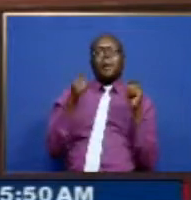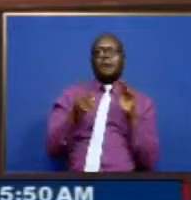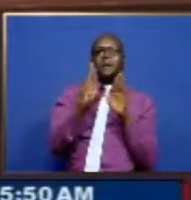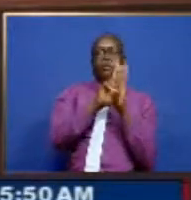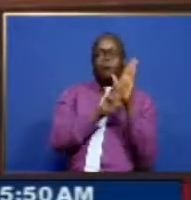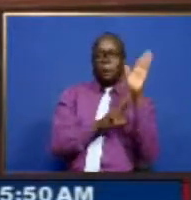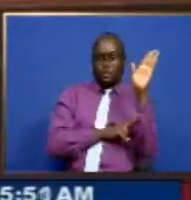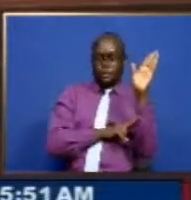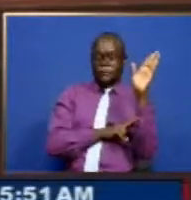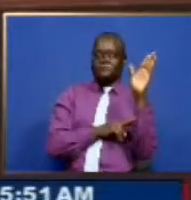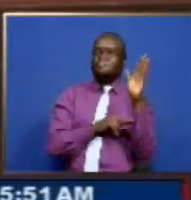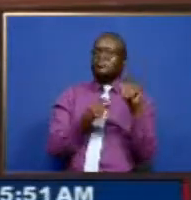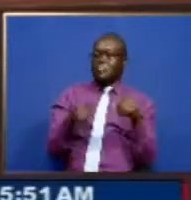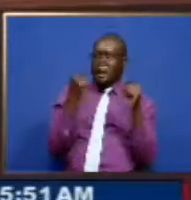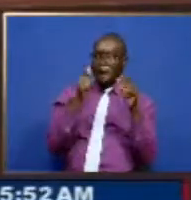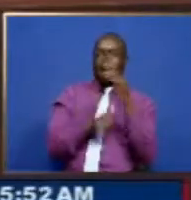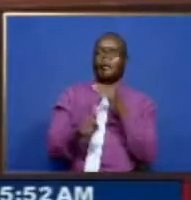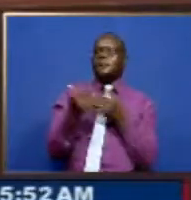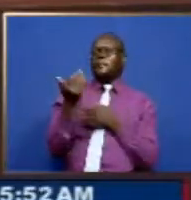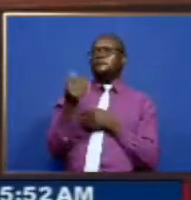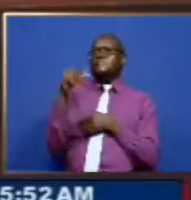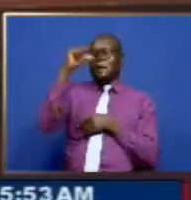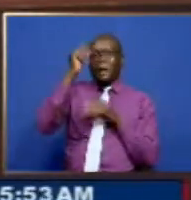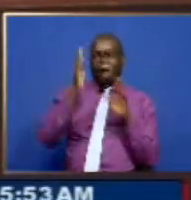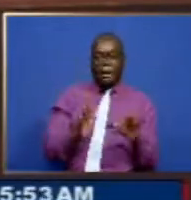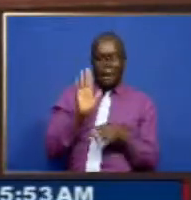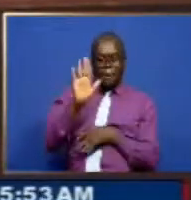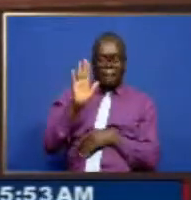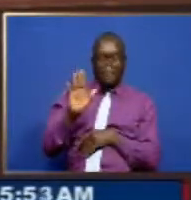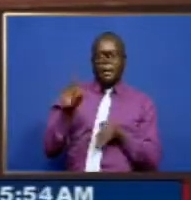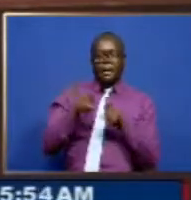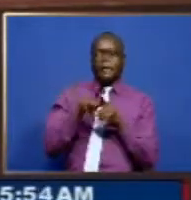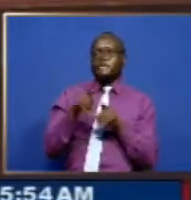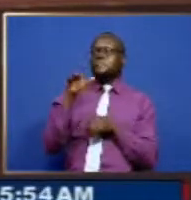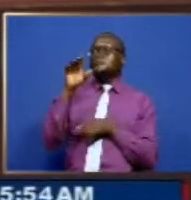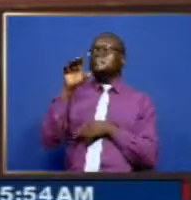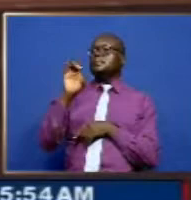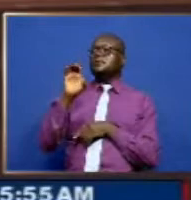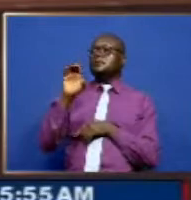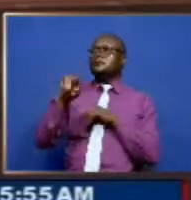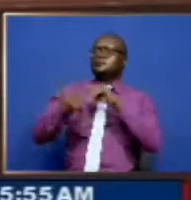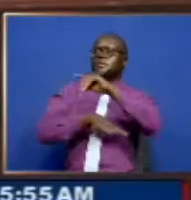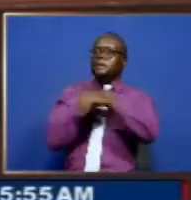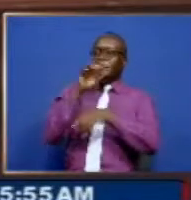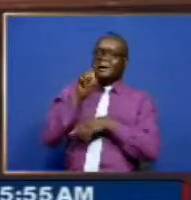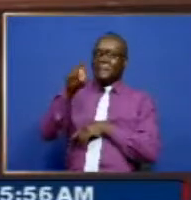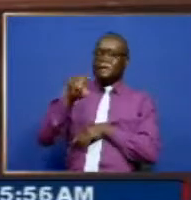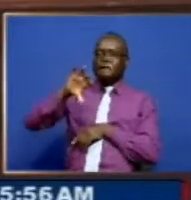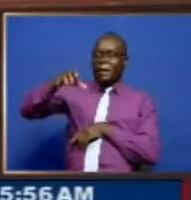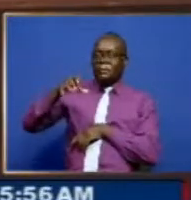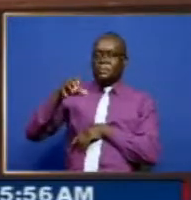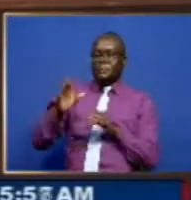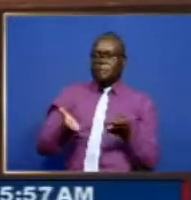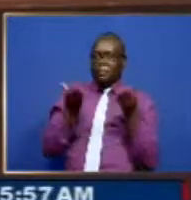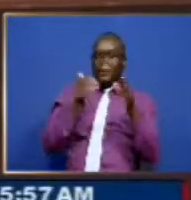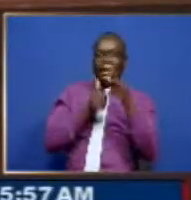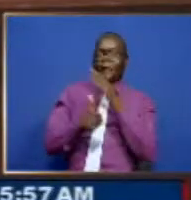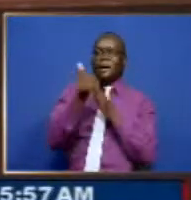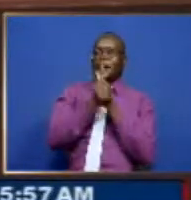irregularities committed under the watch of the governor as the chief executive of the county, as provided under